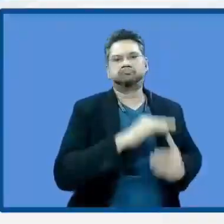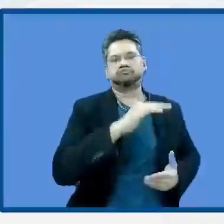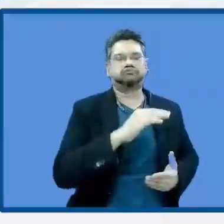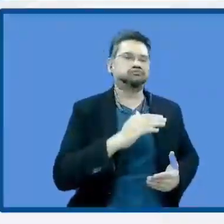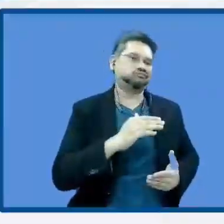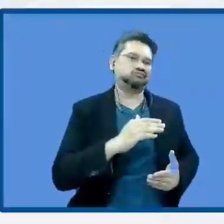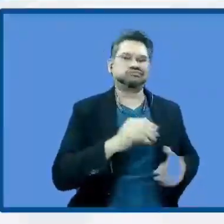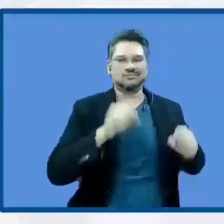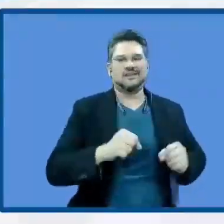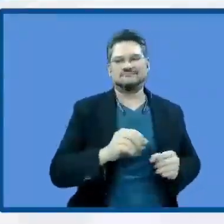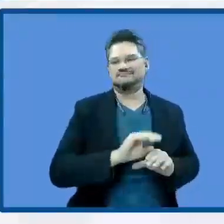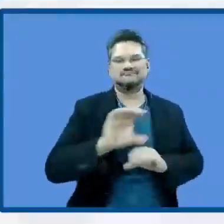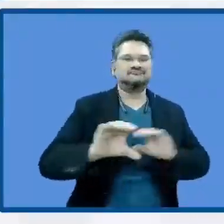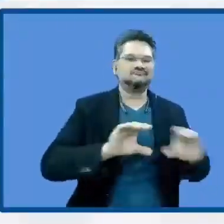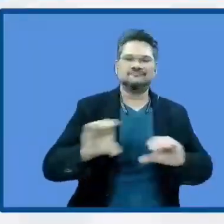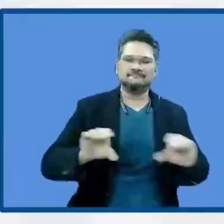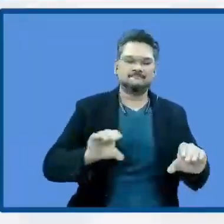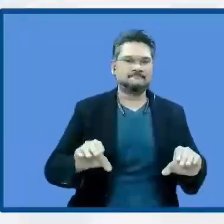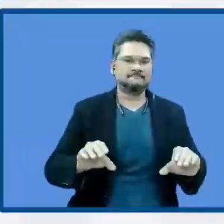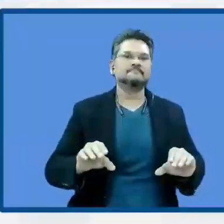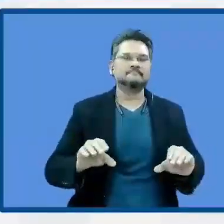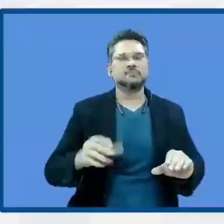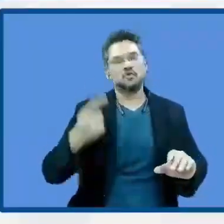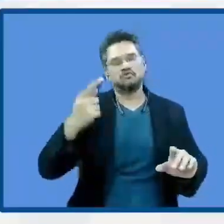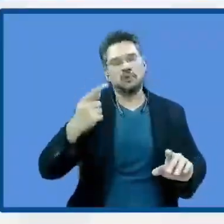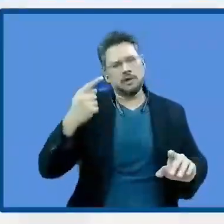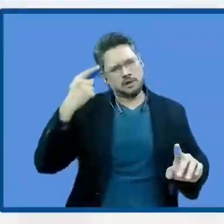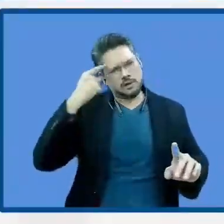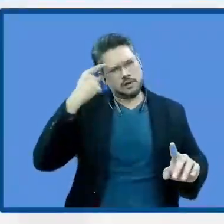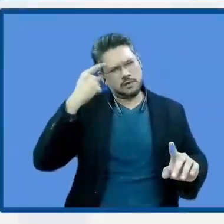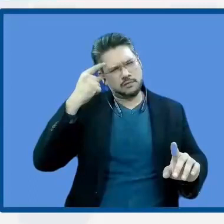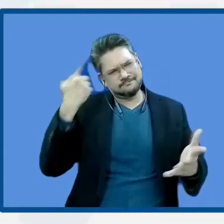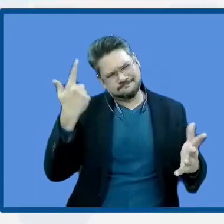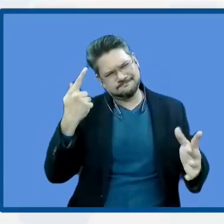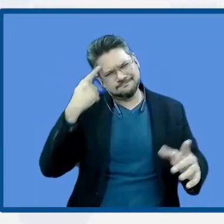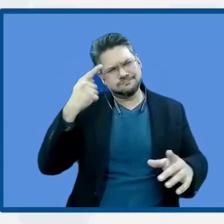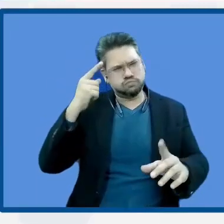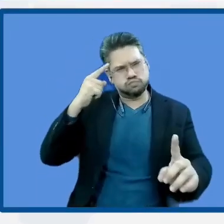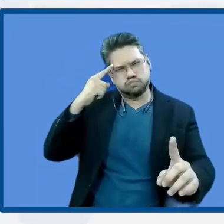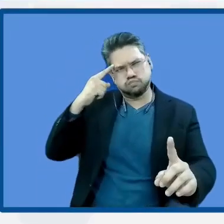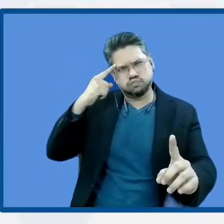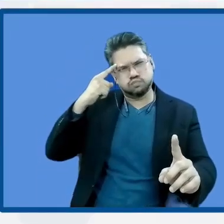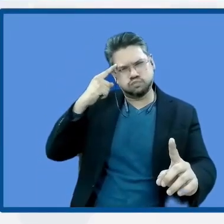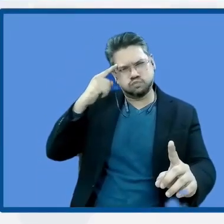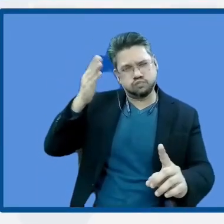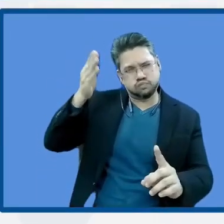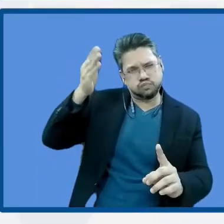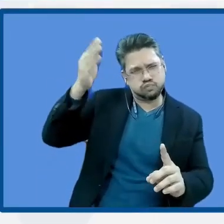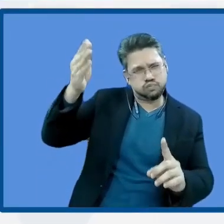this long-term planning in the framework of risk